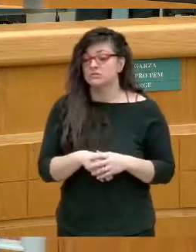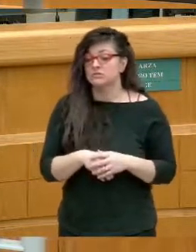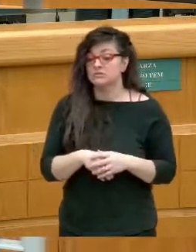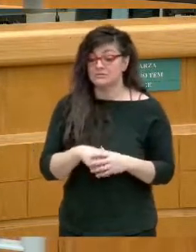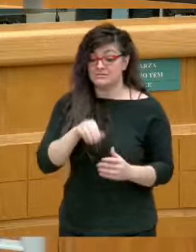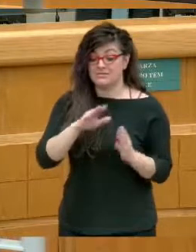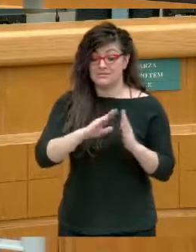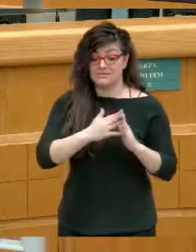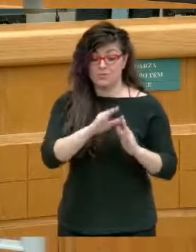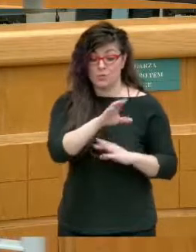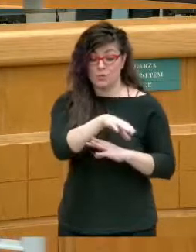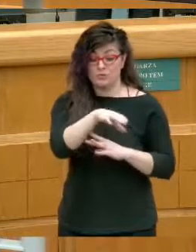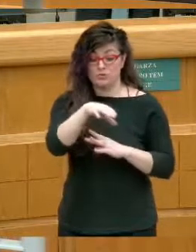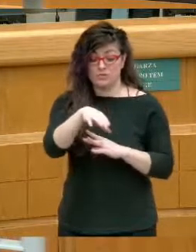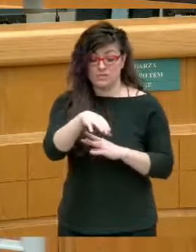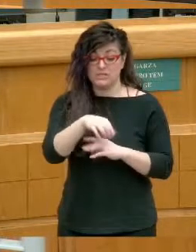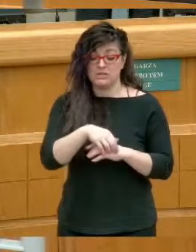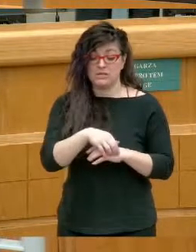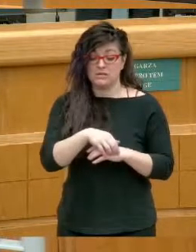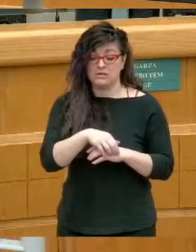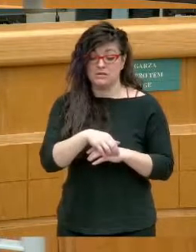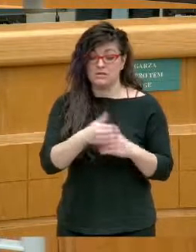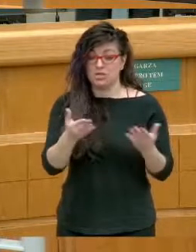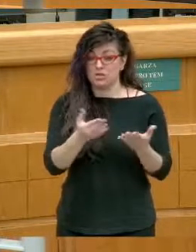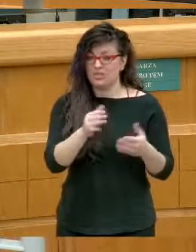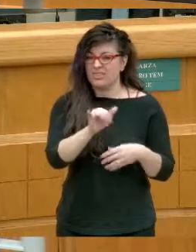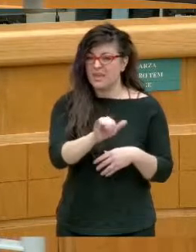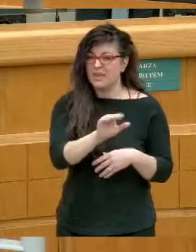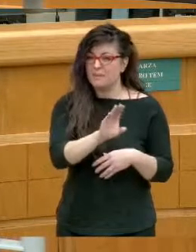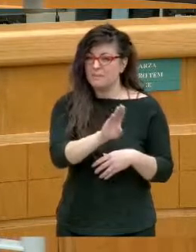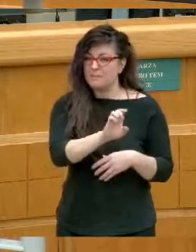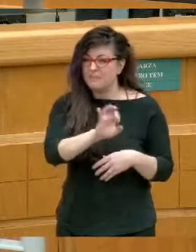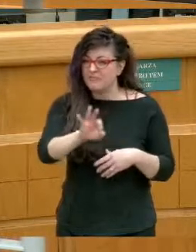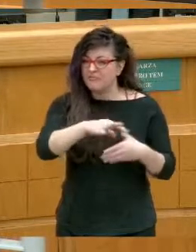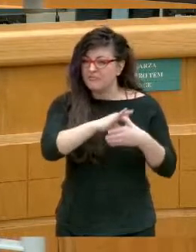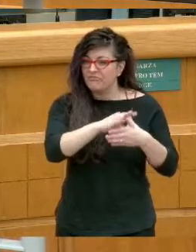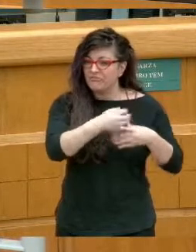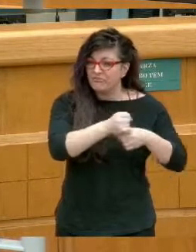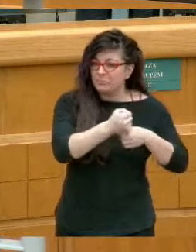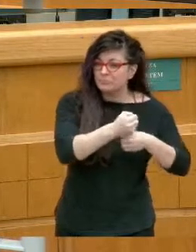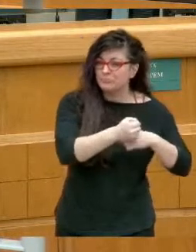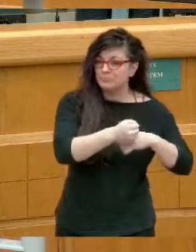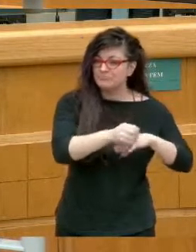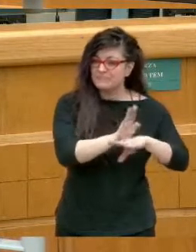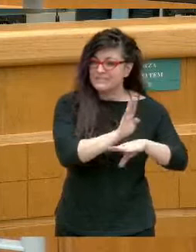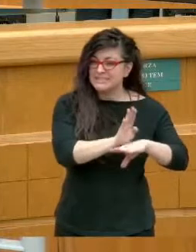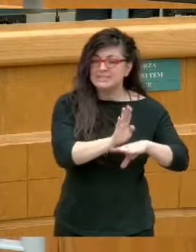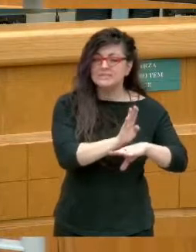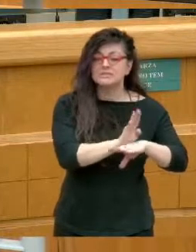Corpus Christi from our beef processing plant, as well as some of our transitional housing facilities, or one